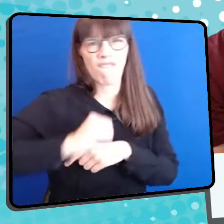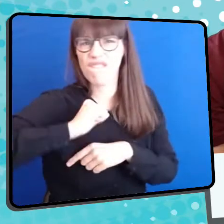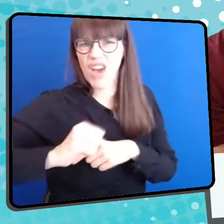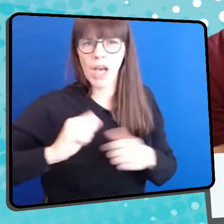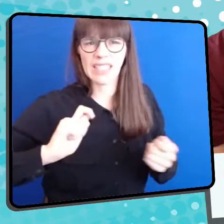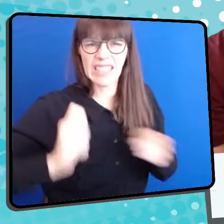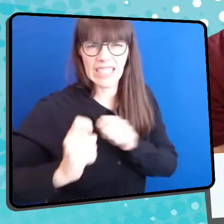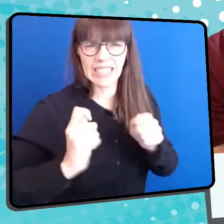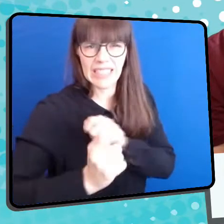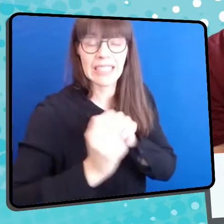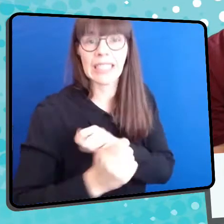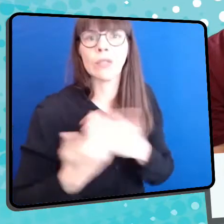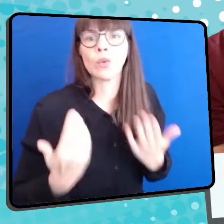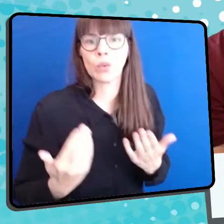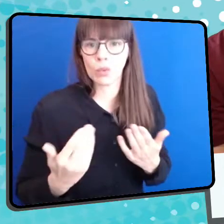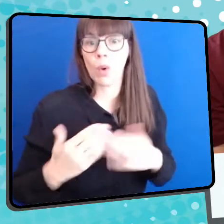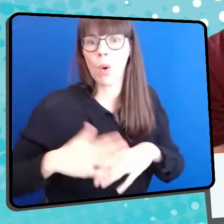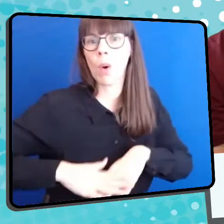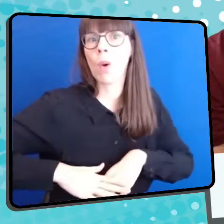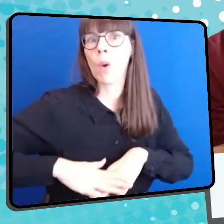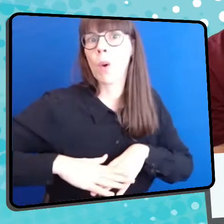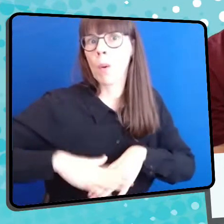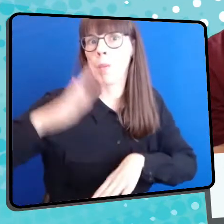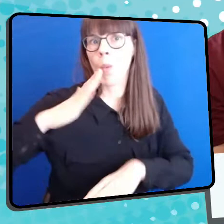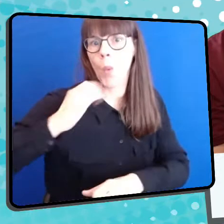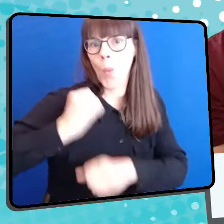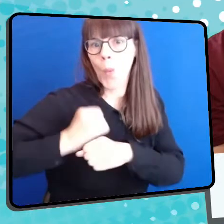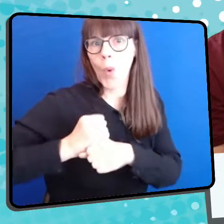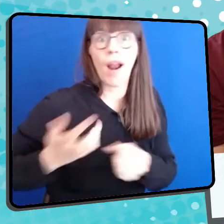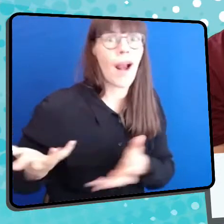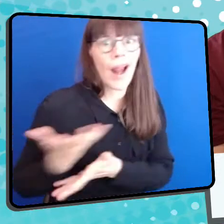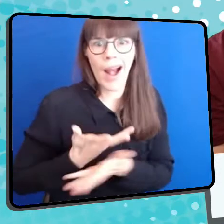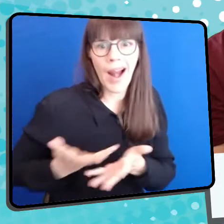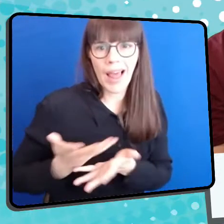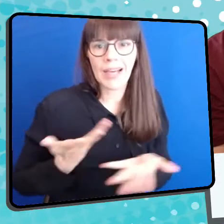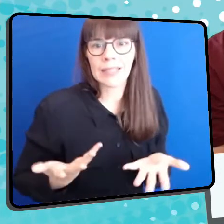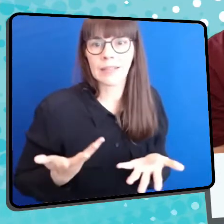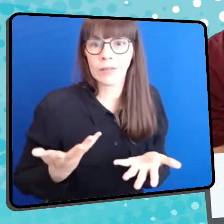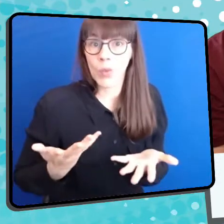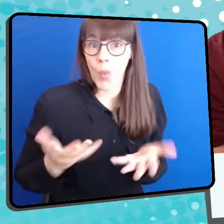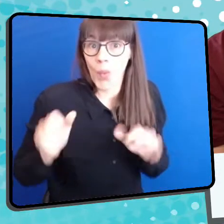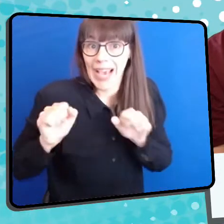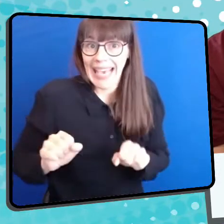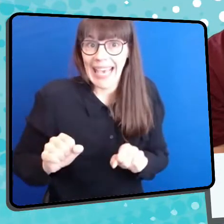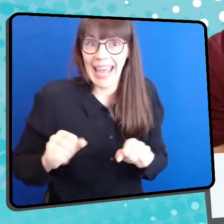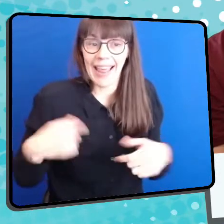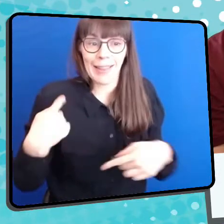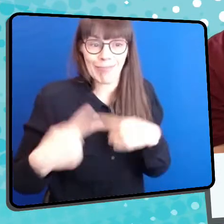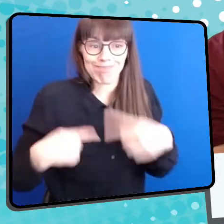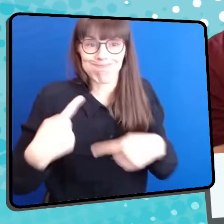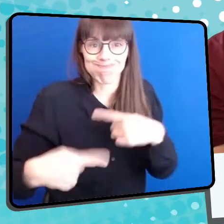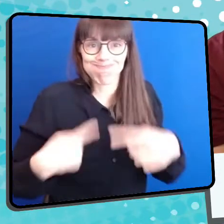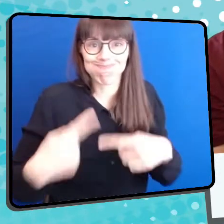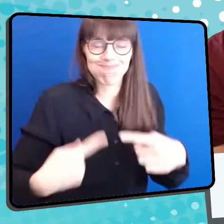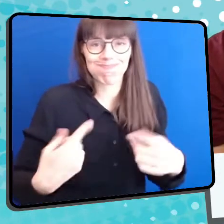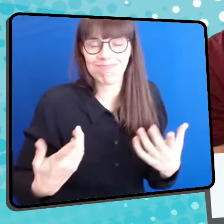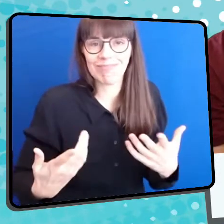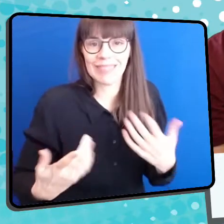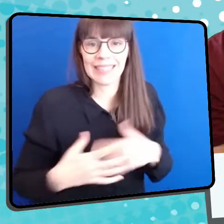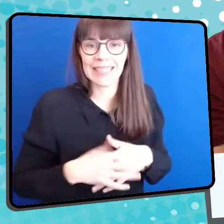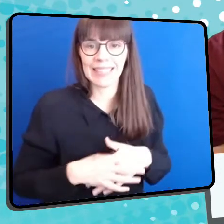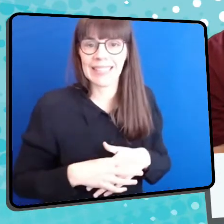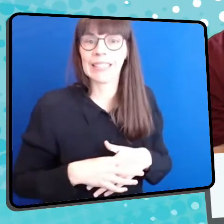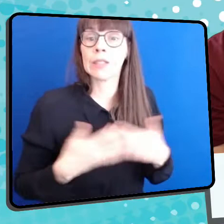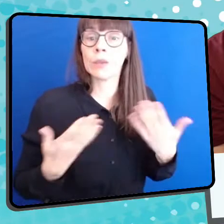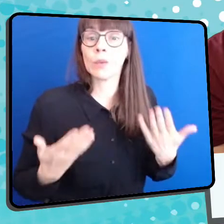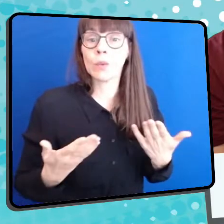isn't it, to do a lot of that work where it's like, actually, like you could do this like with whatever you've got, or this is something we've